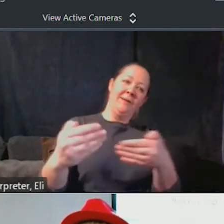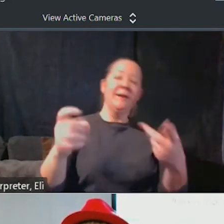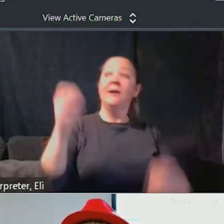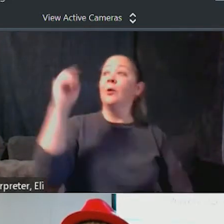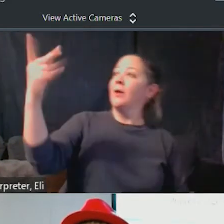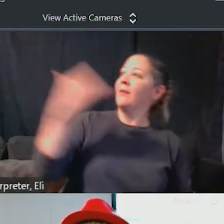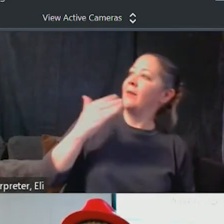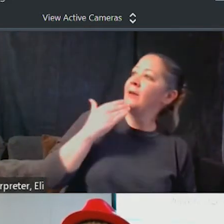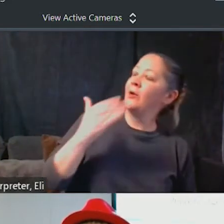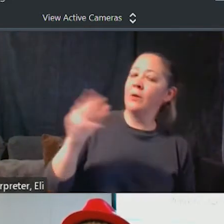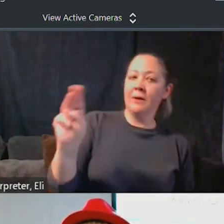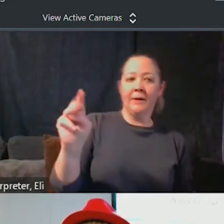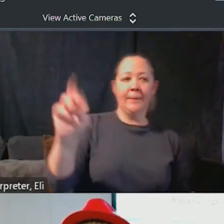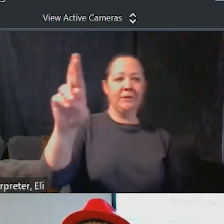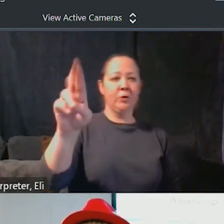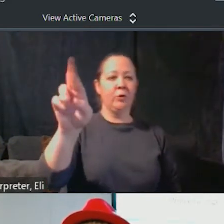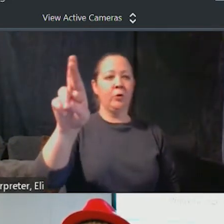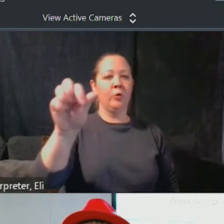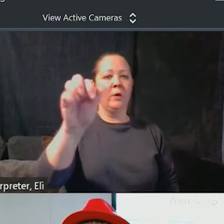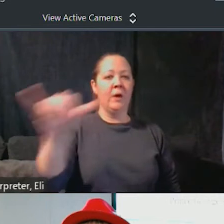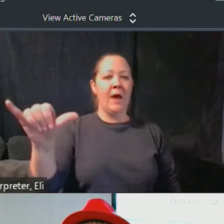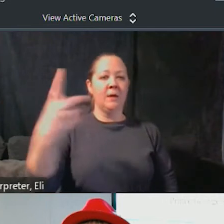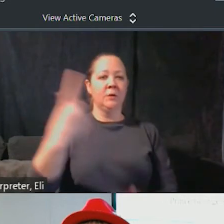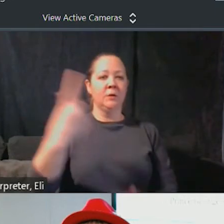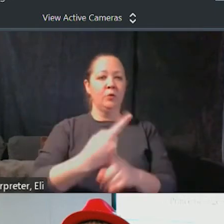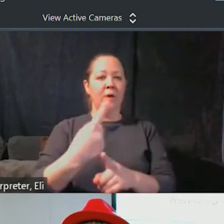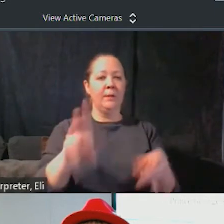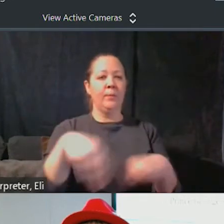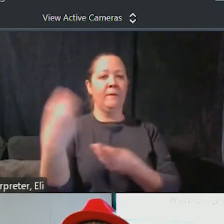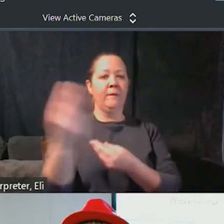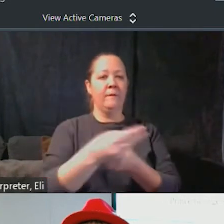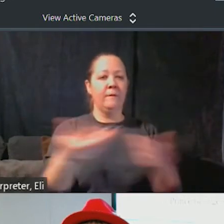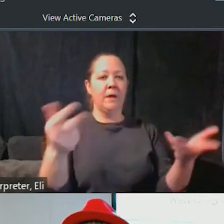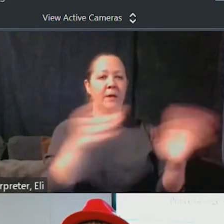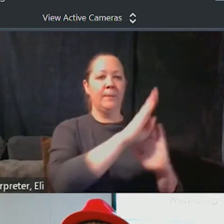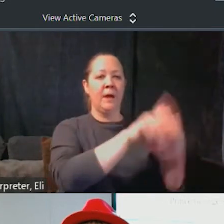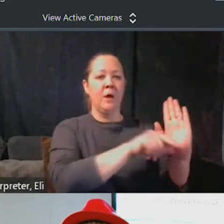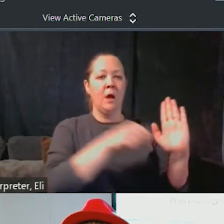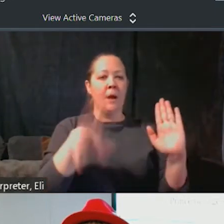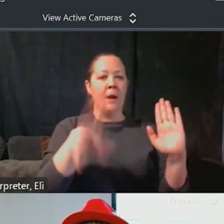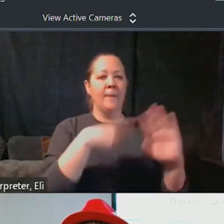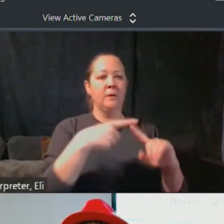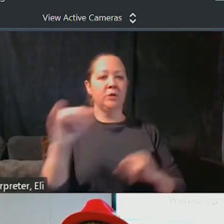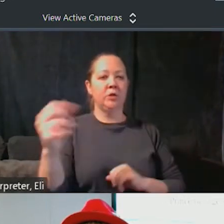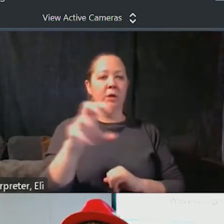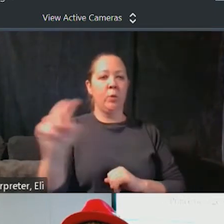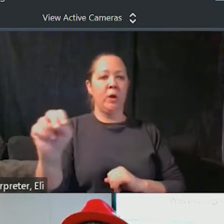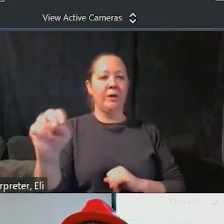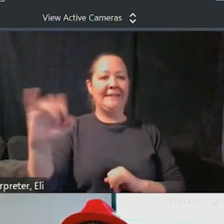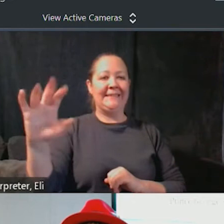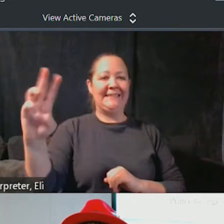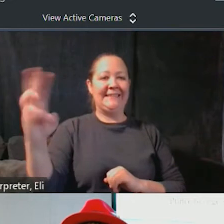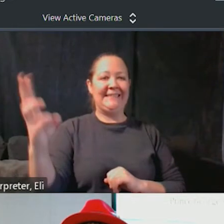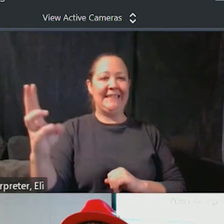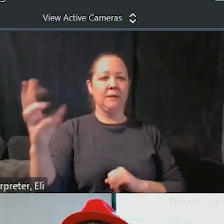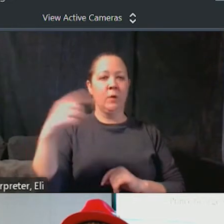you. Mr. Ray has correctly provided the background on or about January 6th, the county, in an effort to